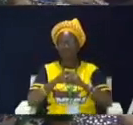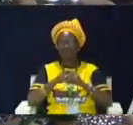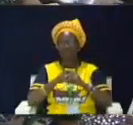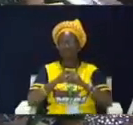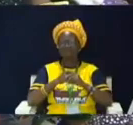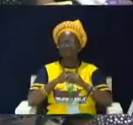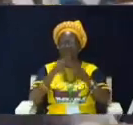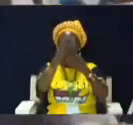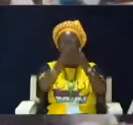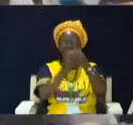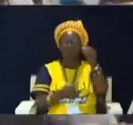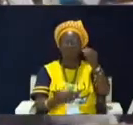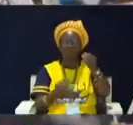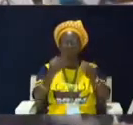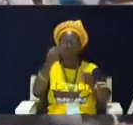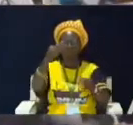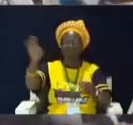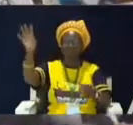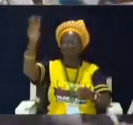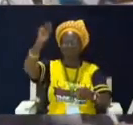And both of them are boys.